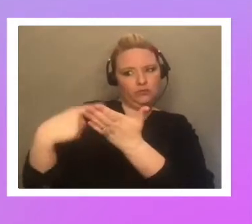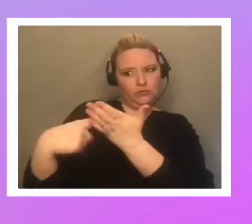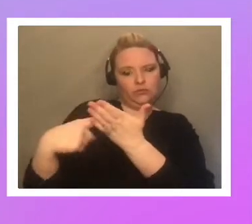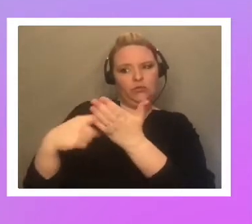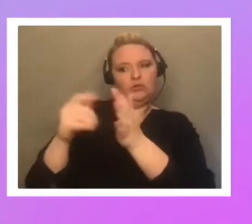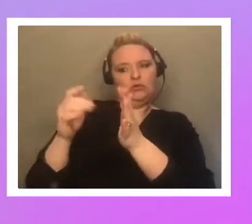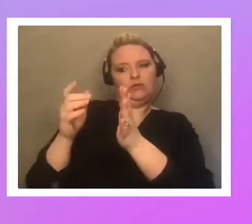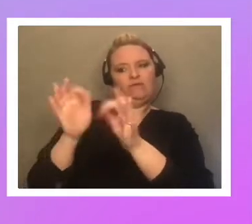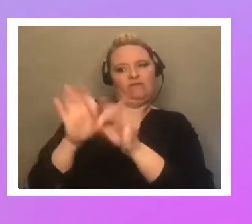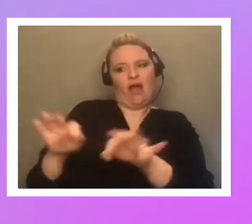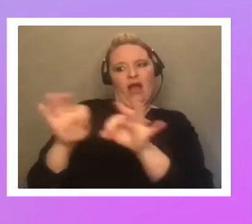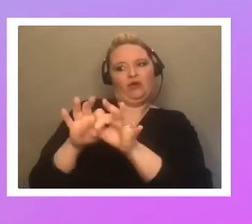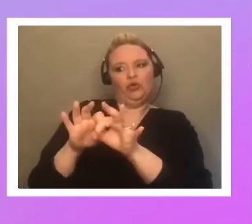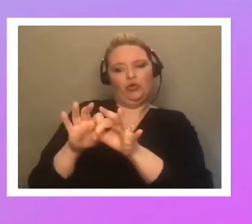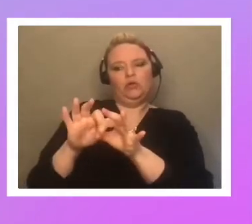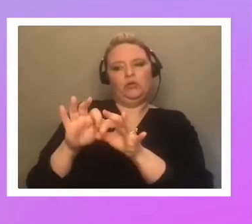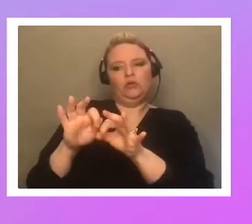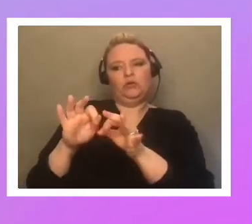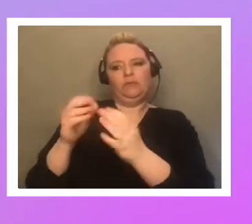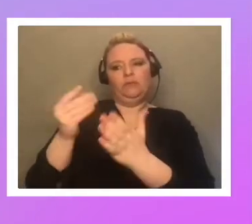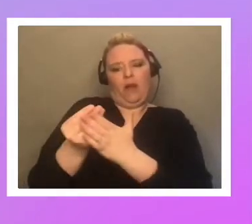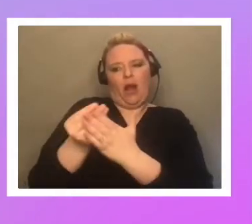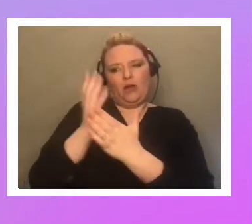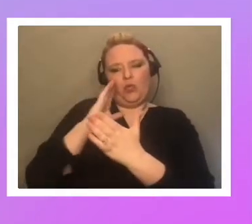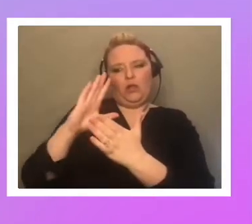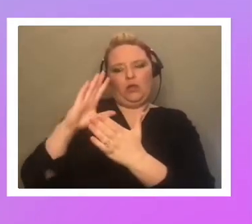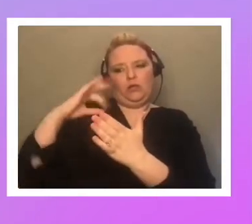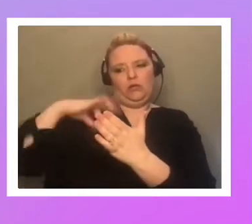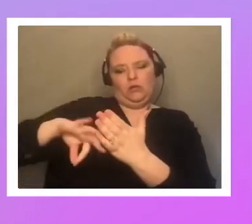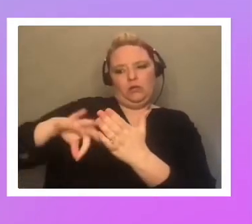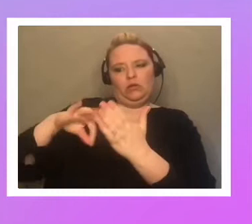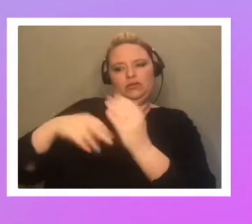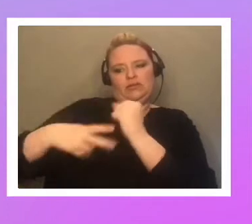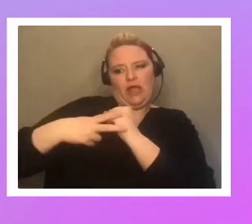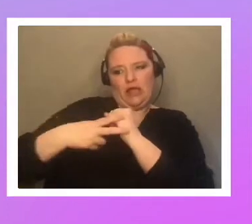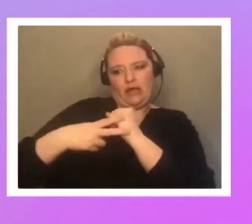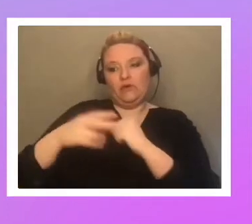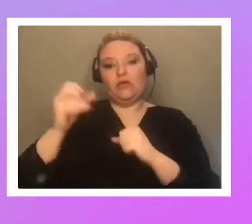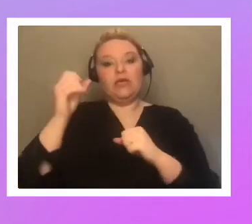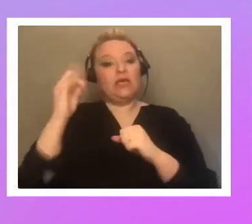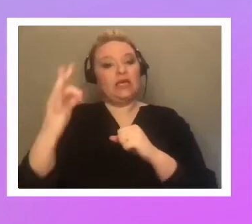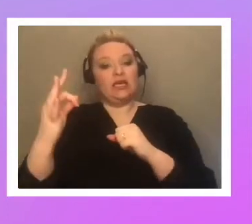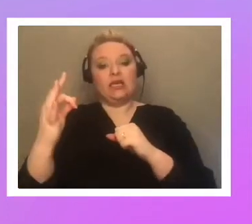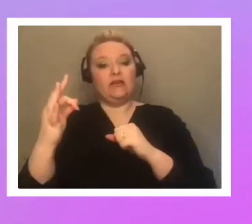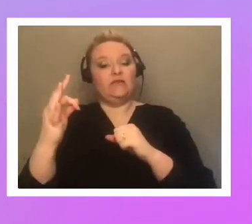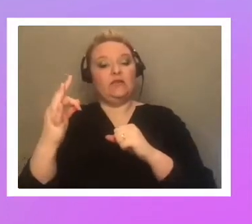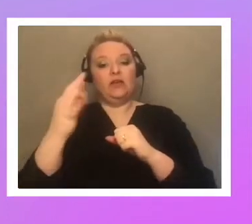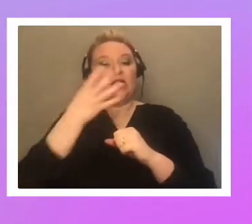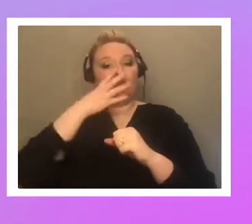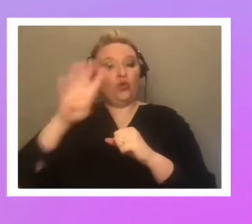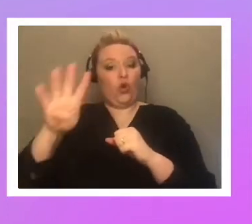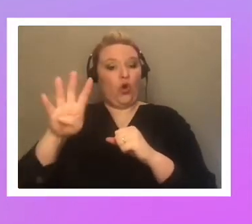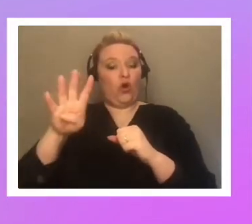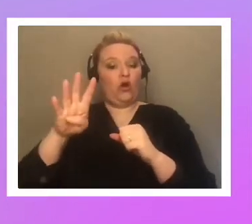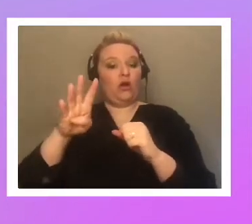on investment and let them know that they would be missing out on the